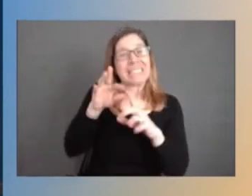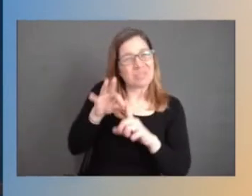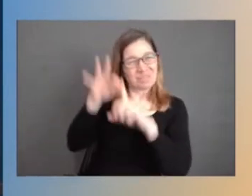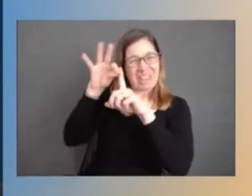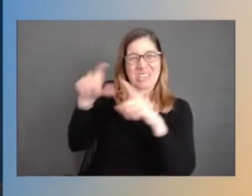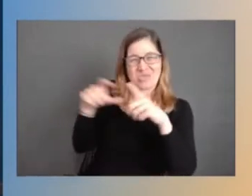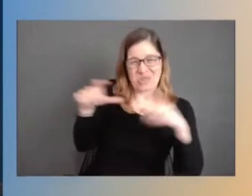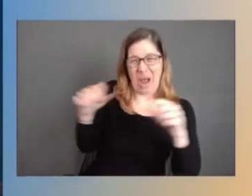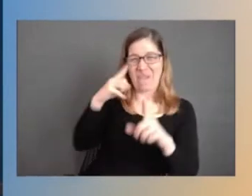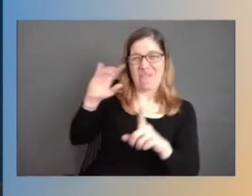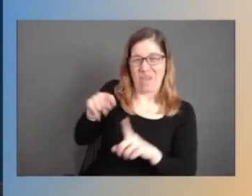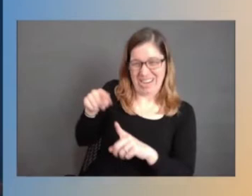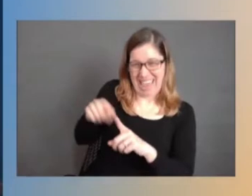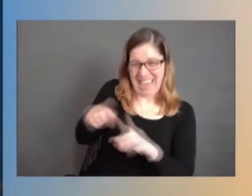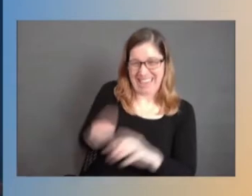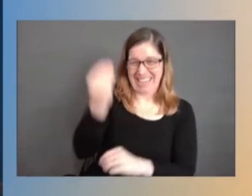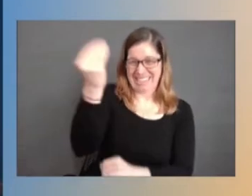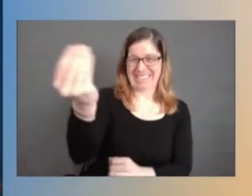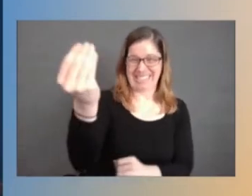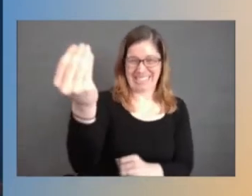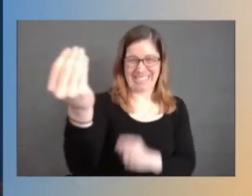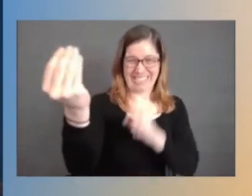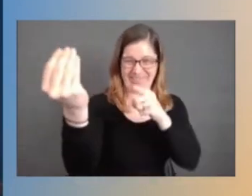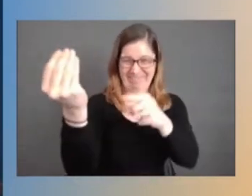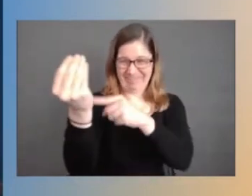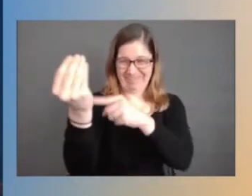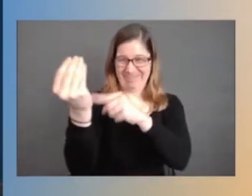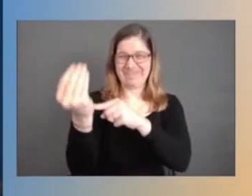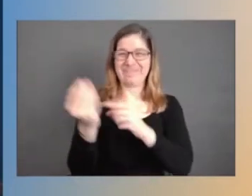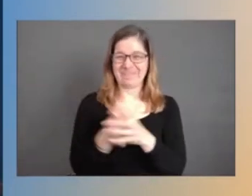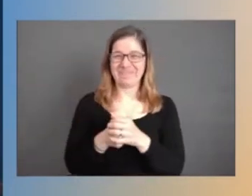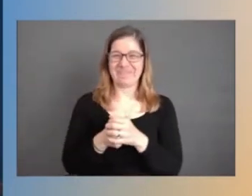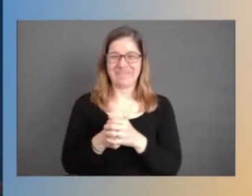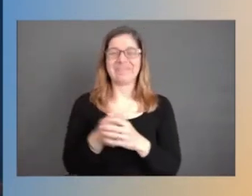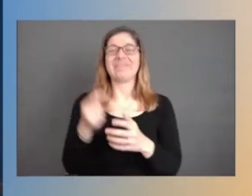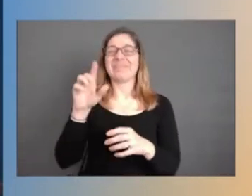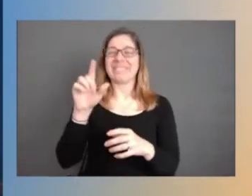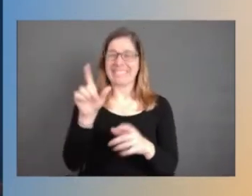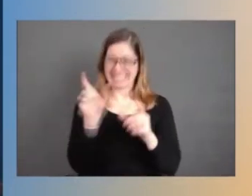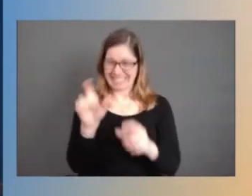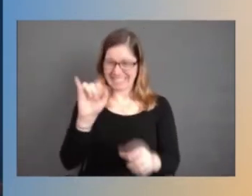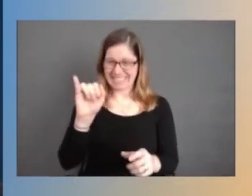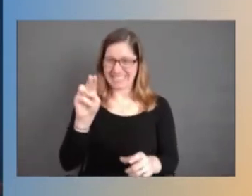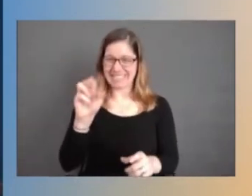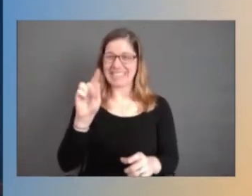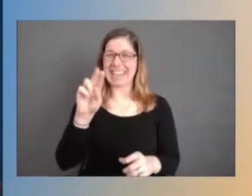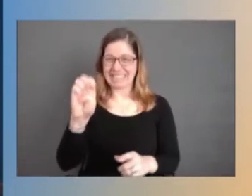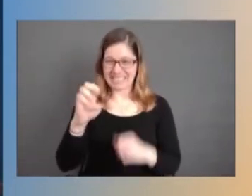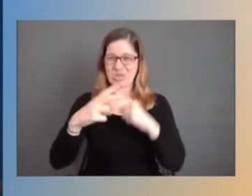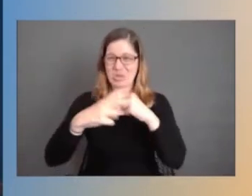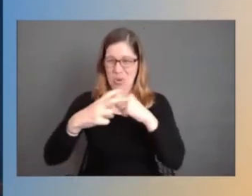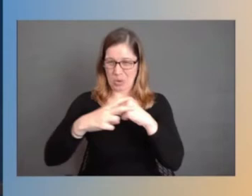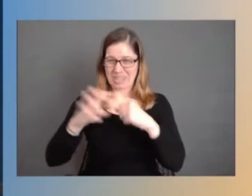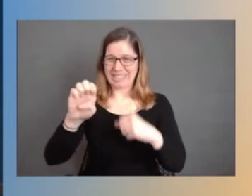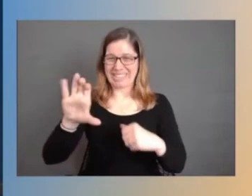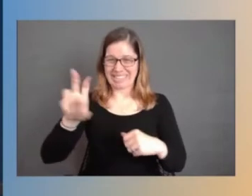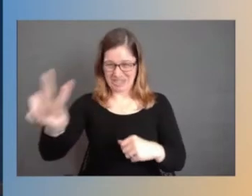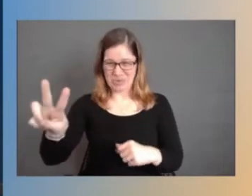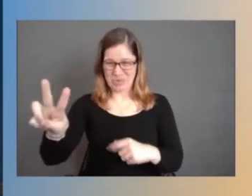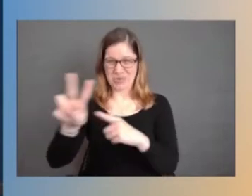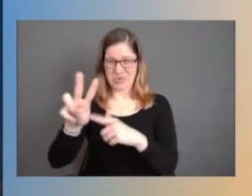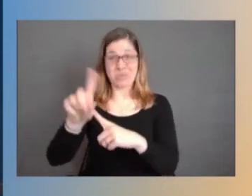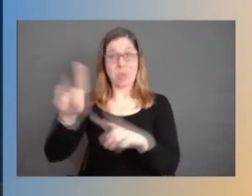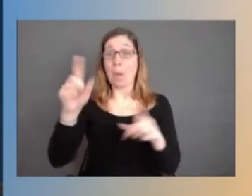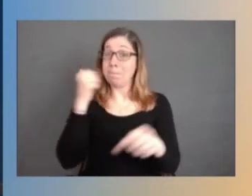is the card right here that we use to do instance storage in EC2. And so this is based on the same SoC as the